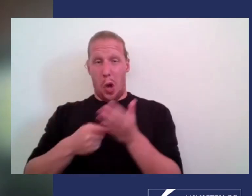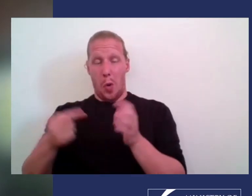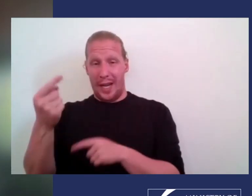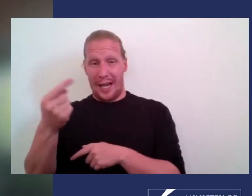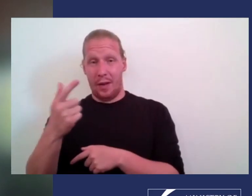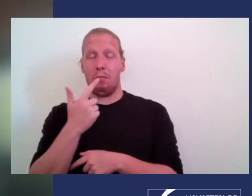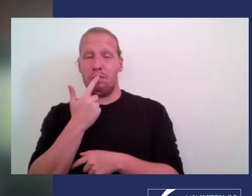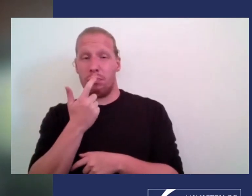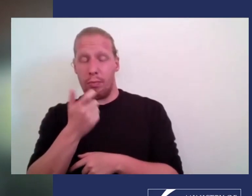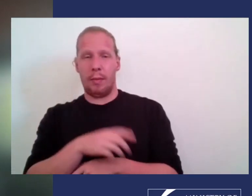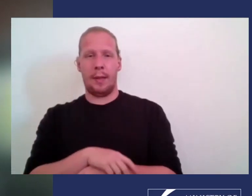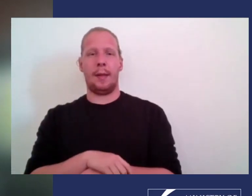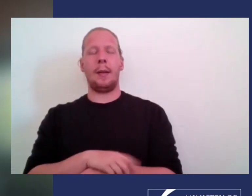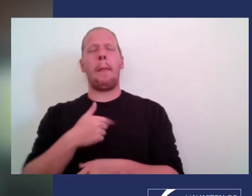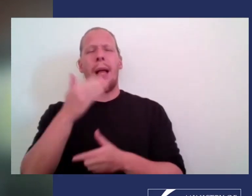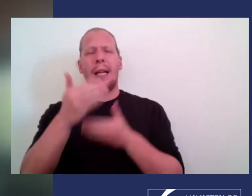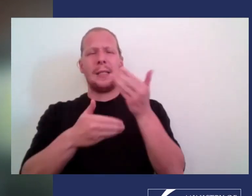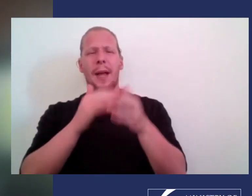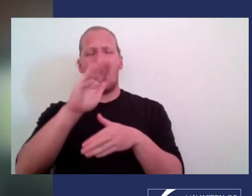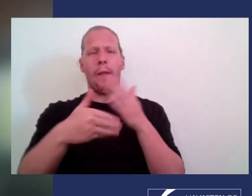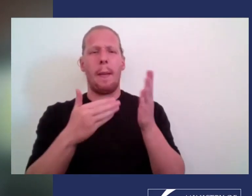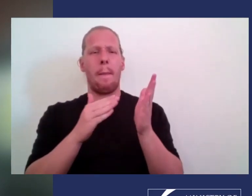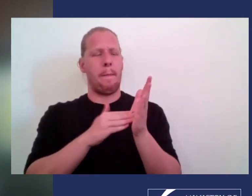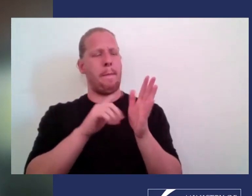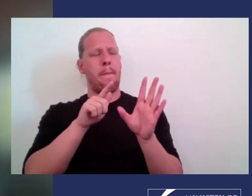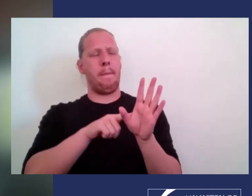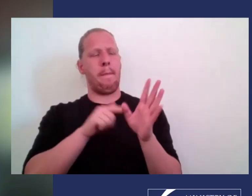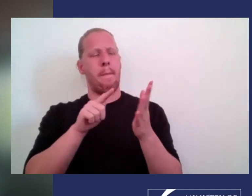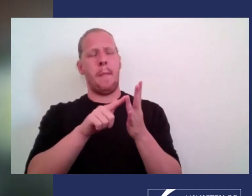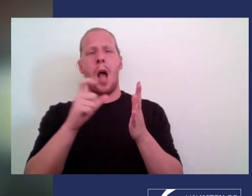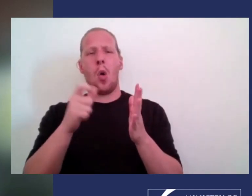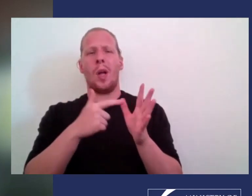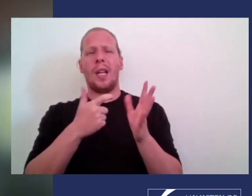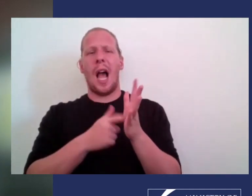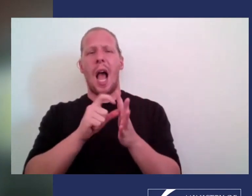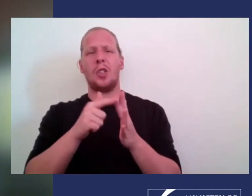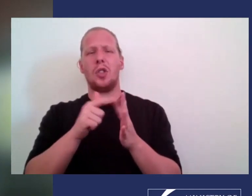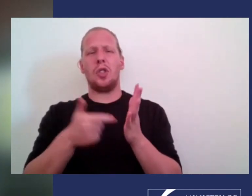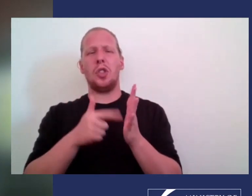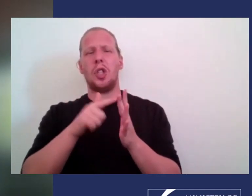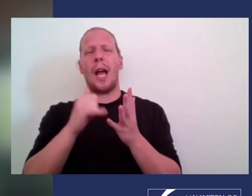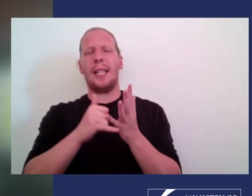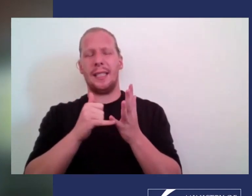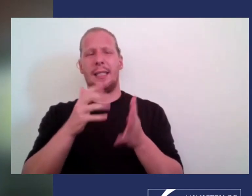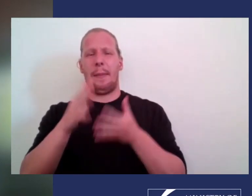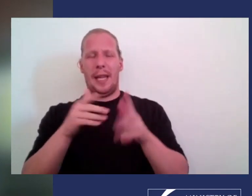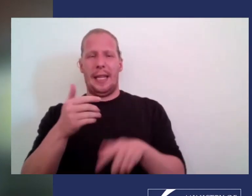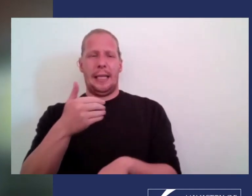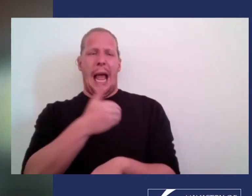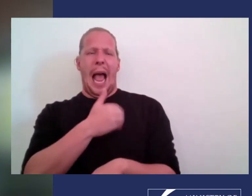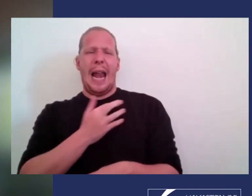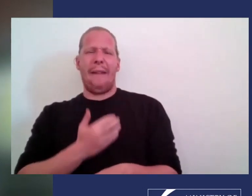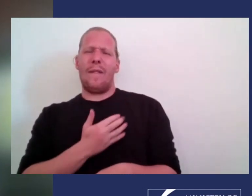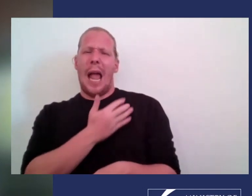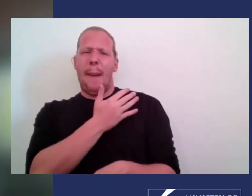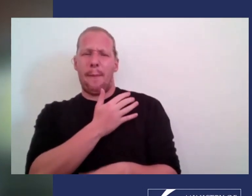myocarditis, just to explain for those who don't know, is an inflammation of the heart. And this seems to be the thing that most parents are